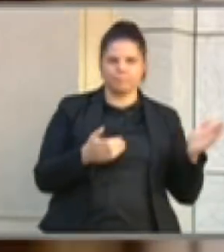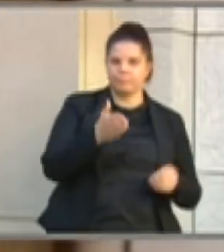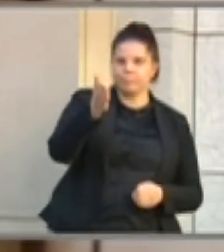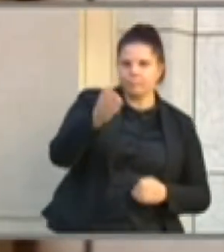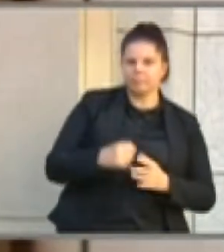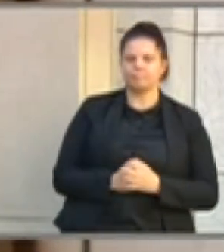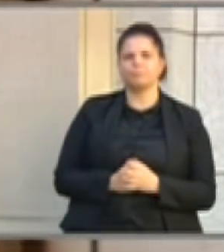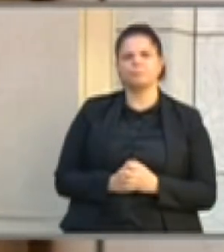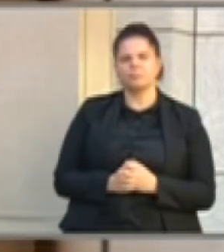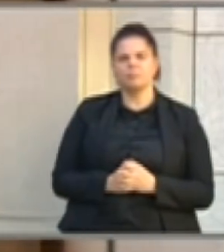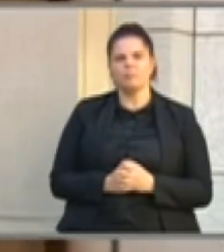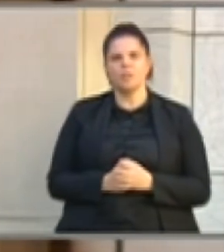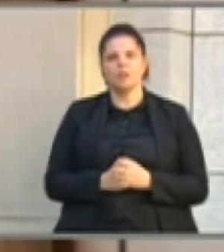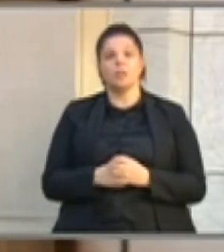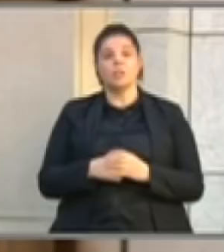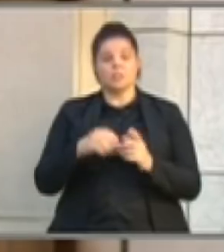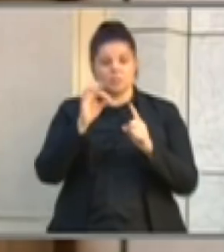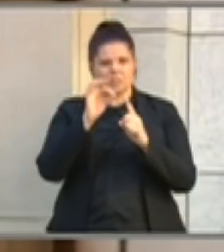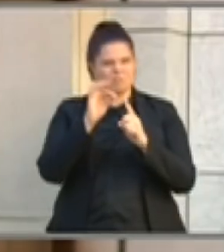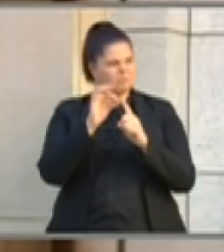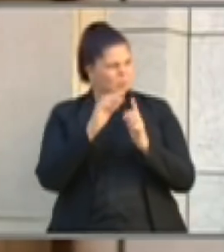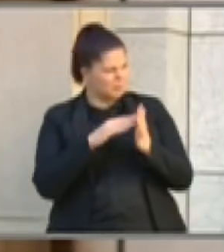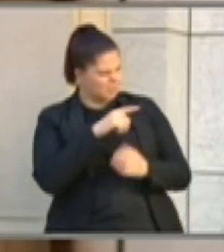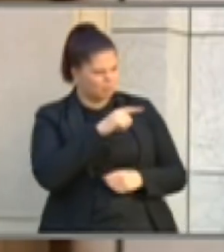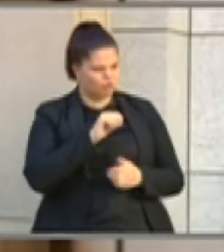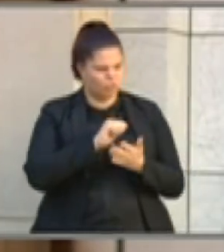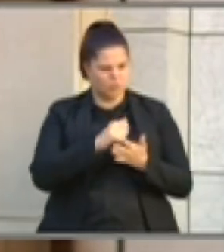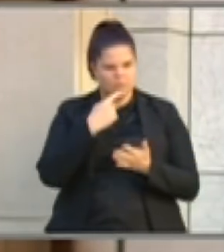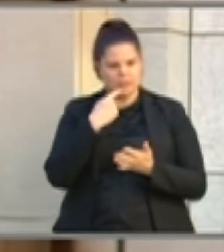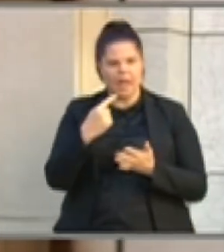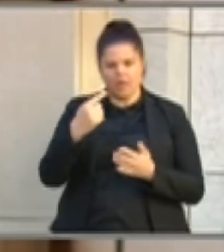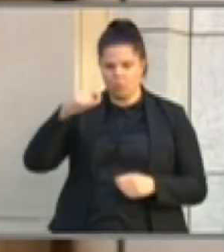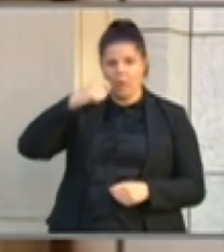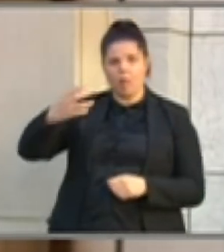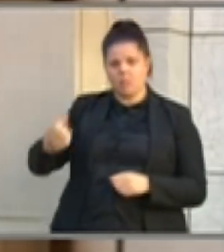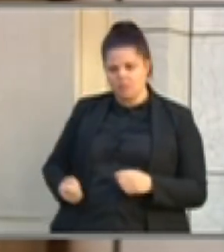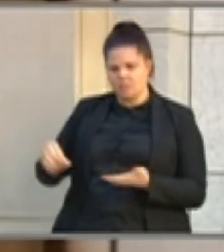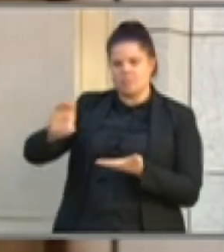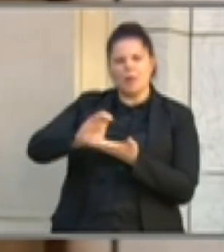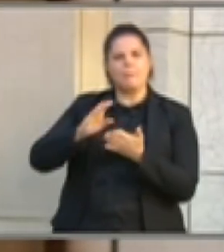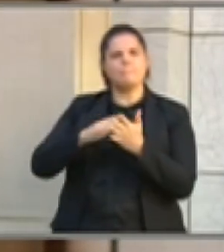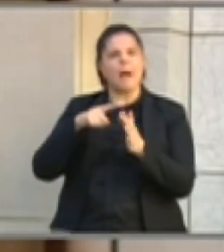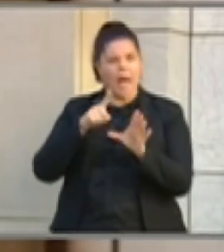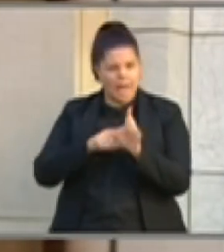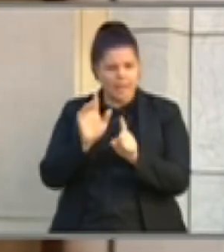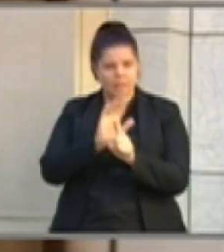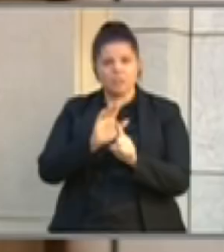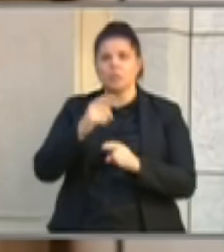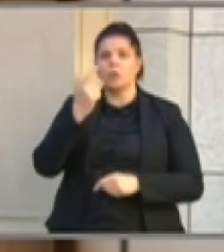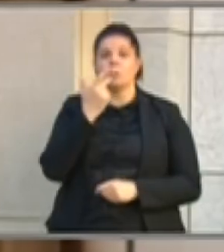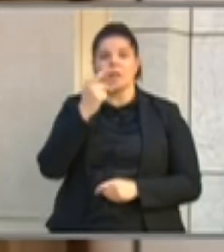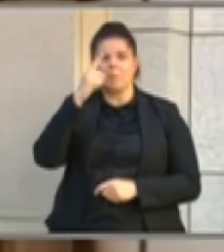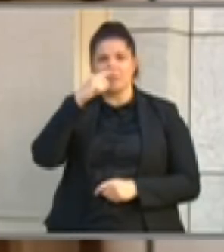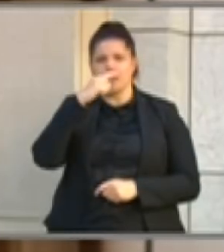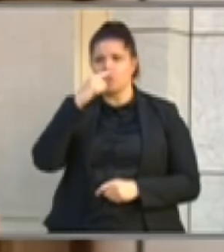money will start hitting people's accounts in May. So what do people who lose their jobs today or tomorrow do to make ends meet